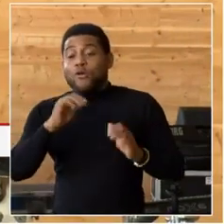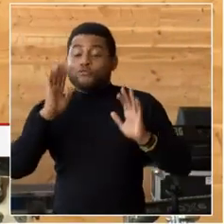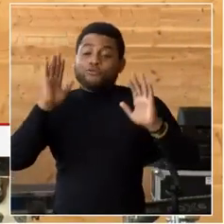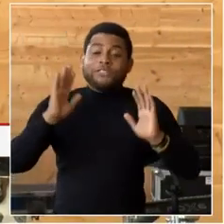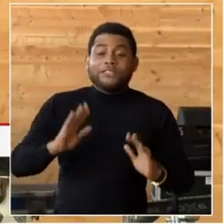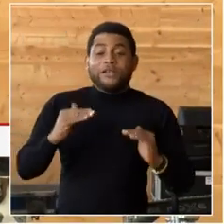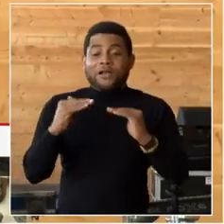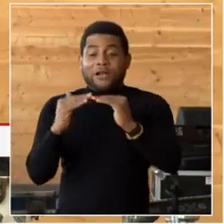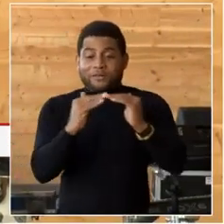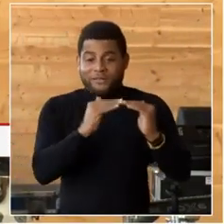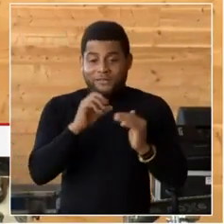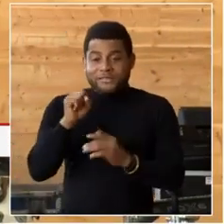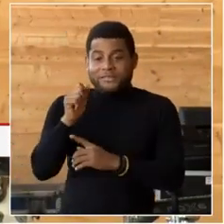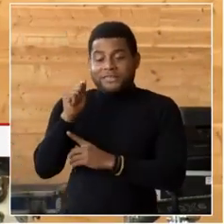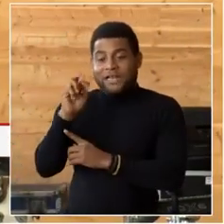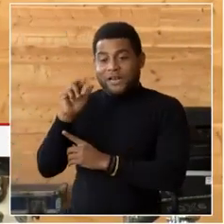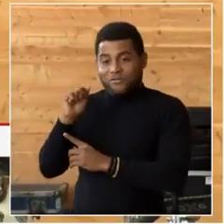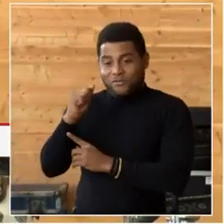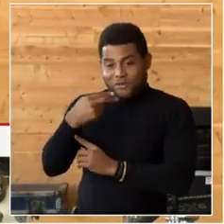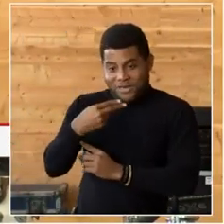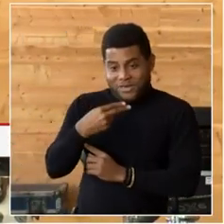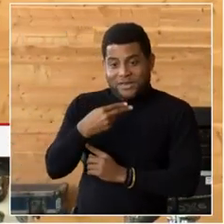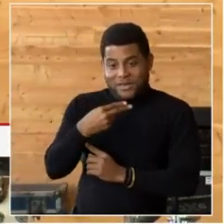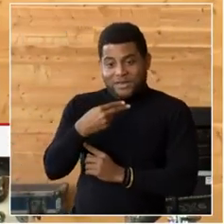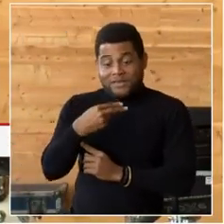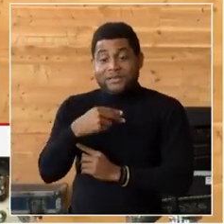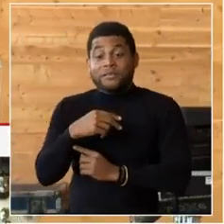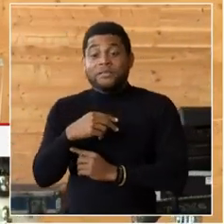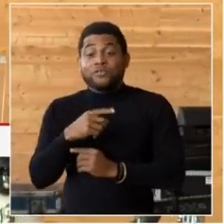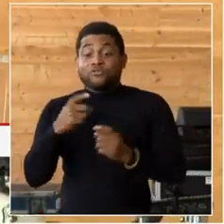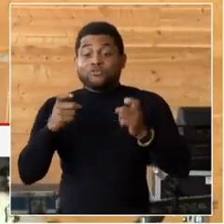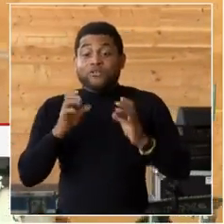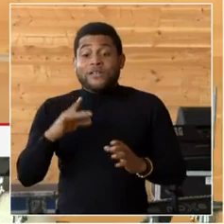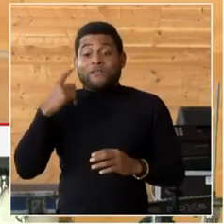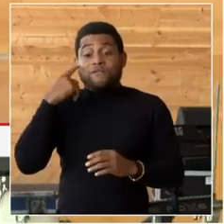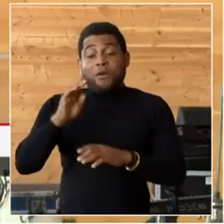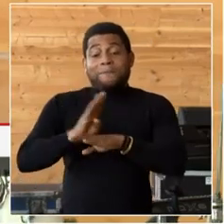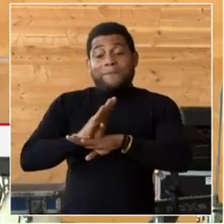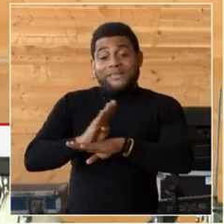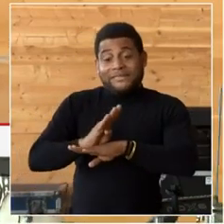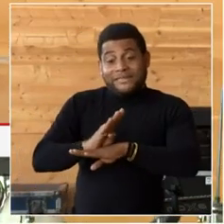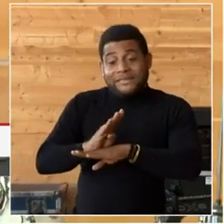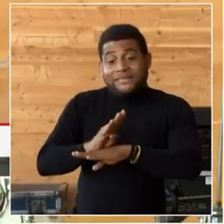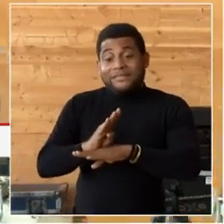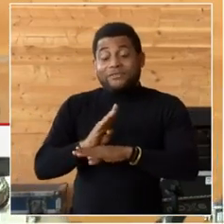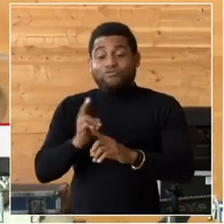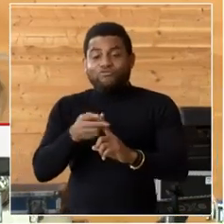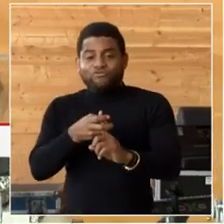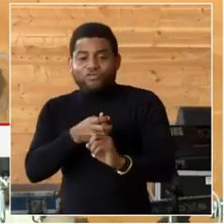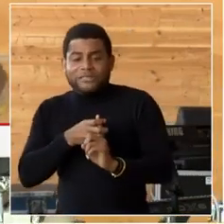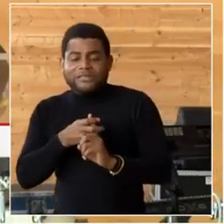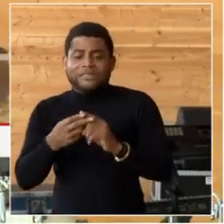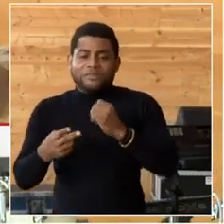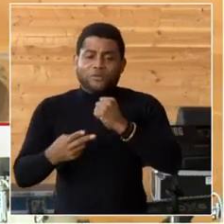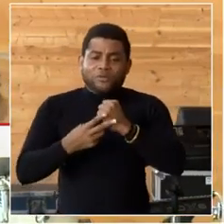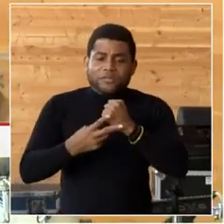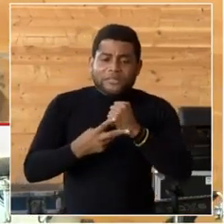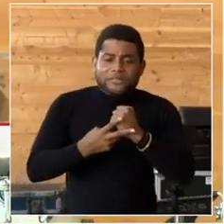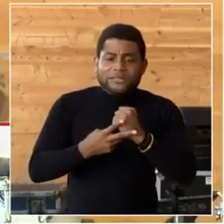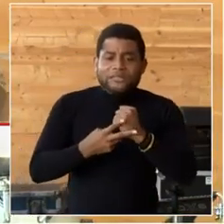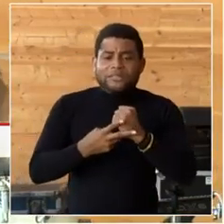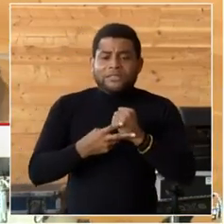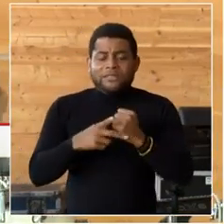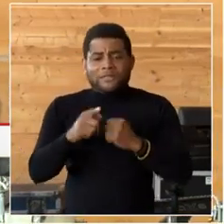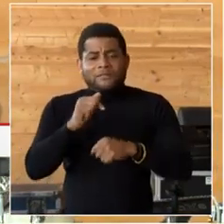Adams. She's the director of our business attraction and retention, and she's been focused on our incentives to attract more